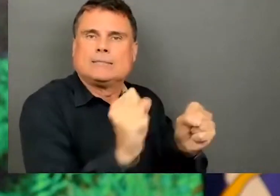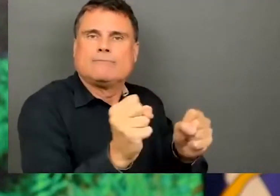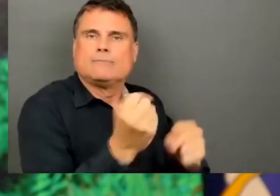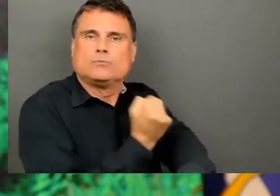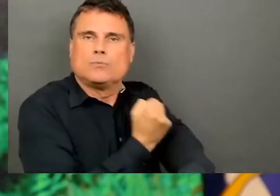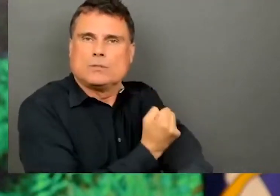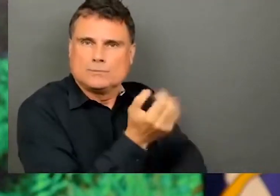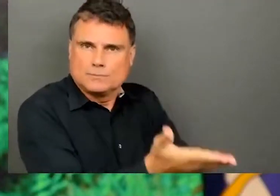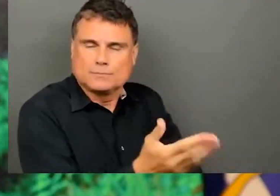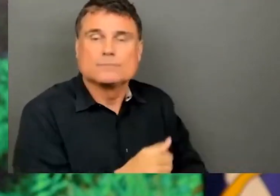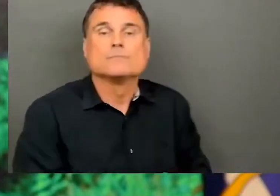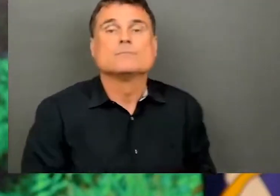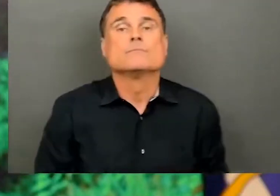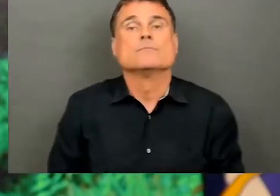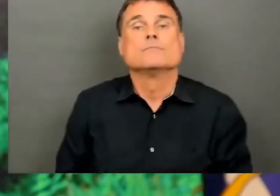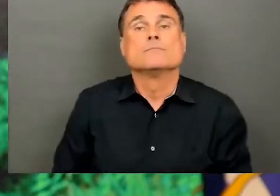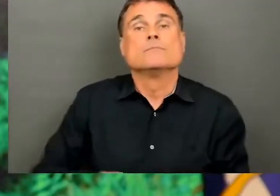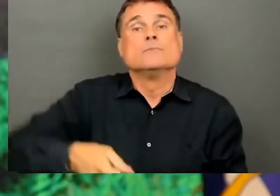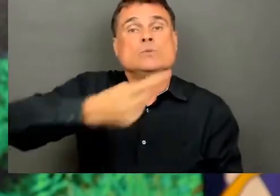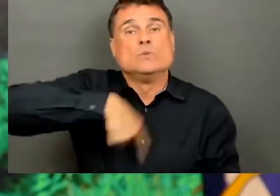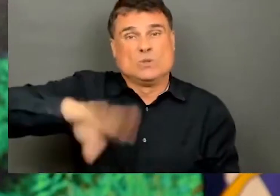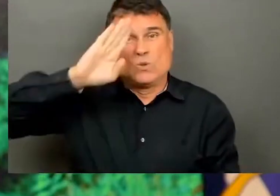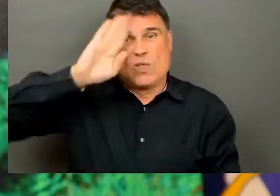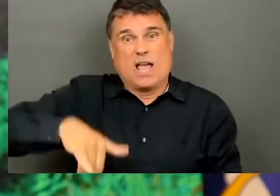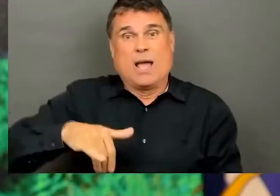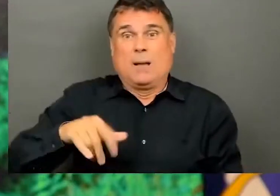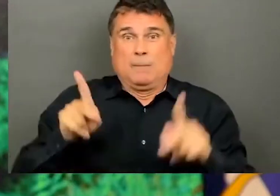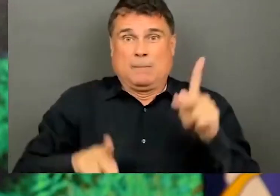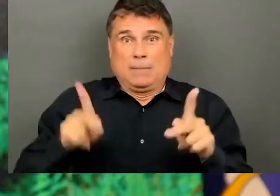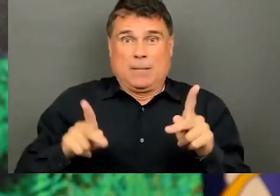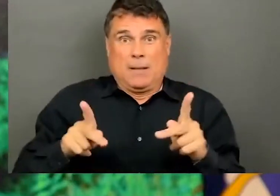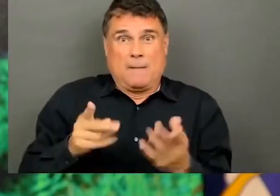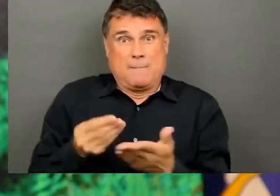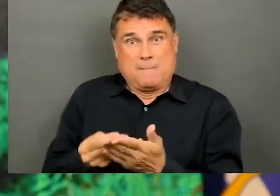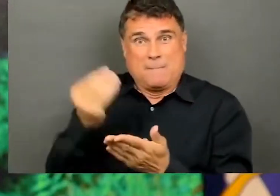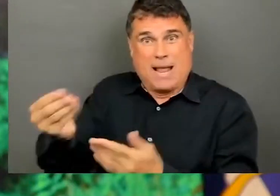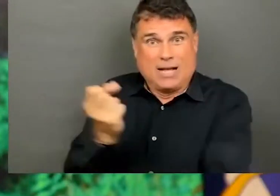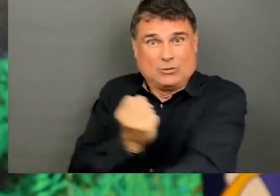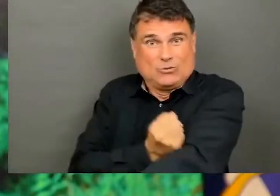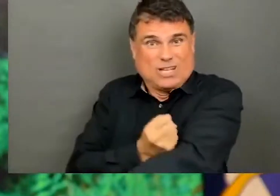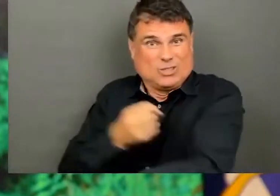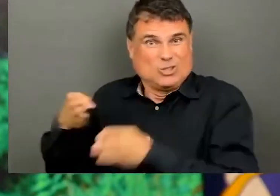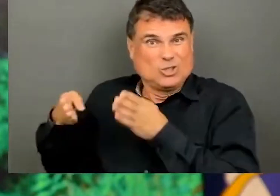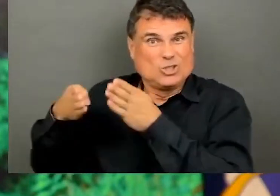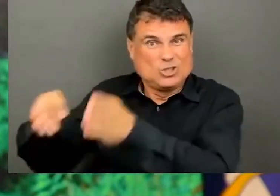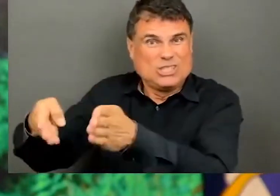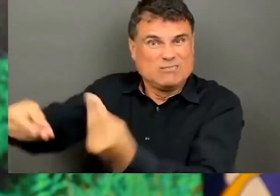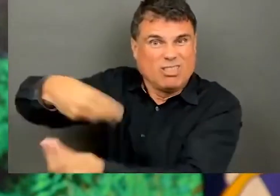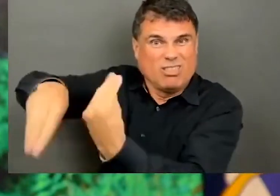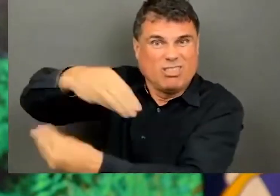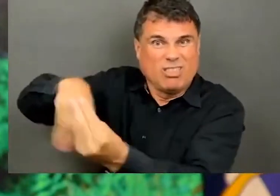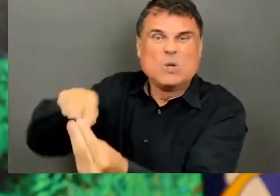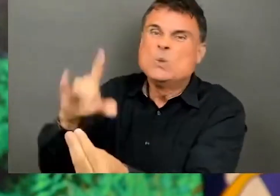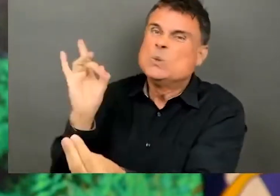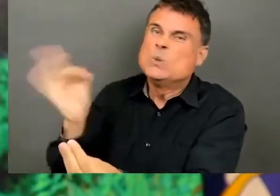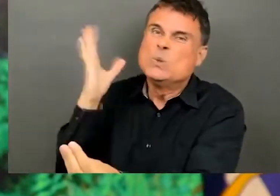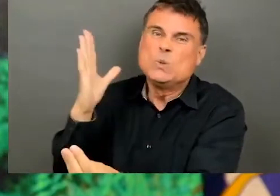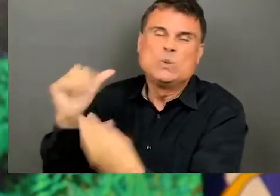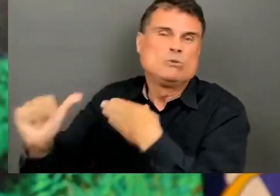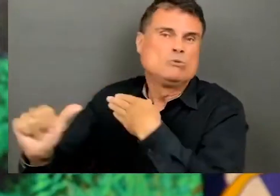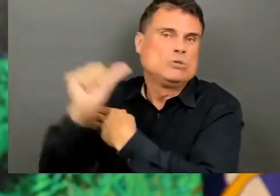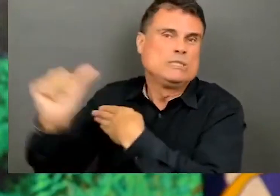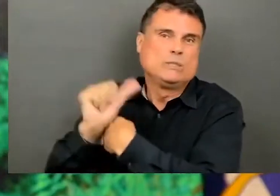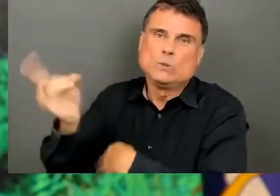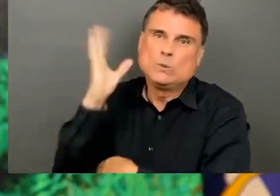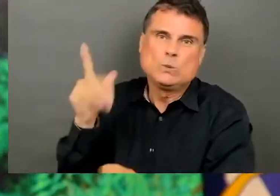for overdose, for the complications of that, and for death. So expanding access to safer supply will